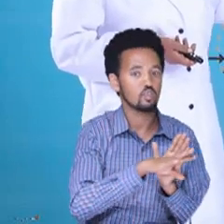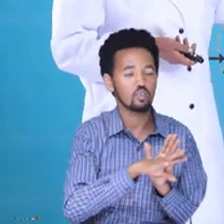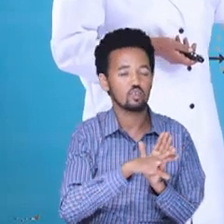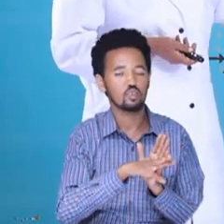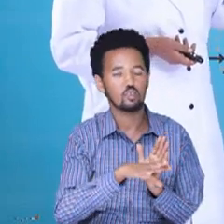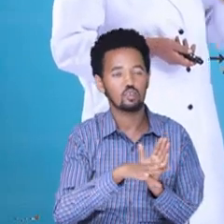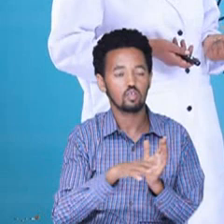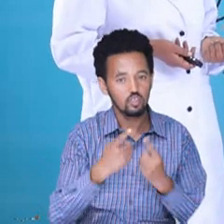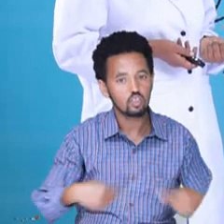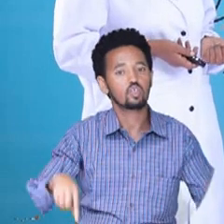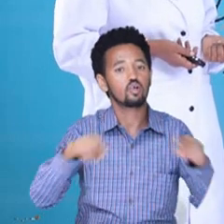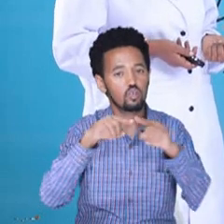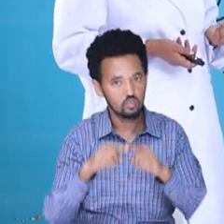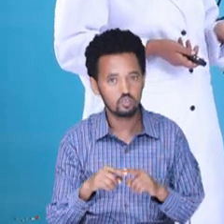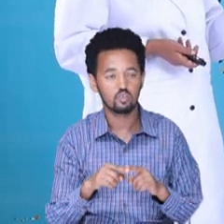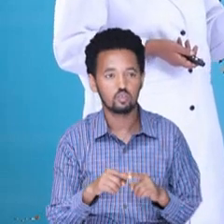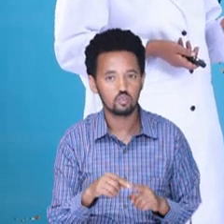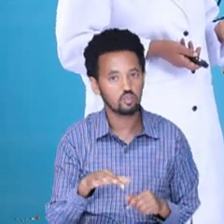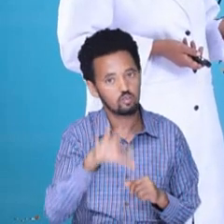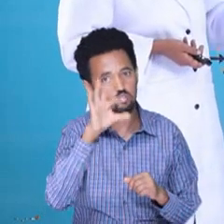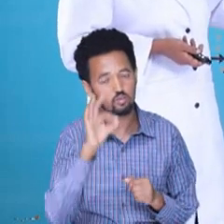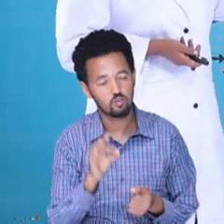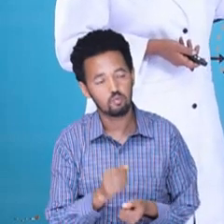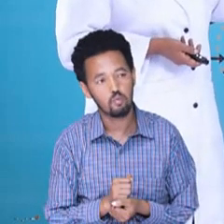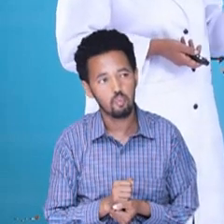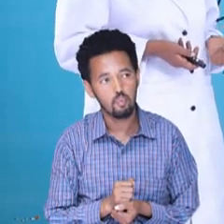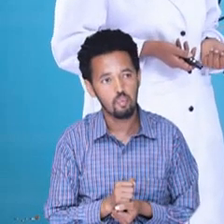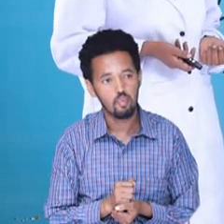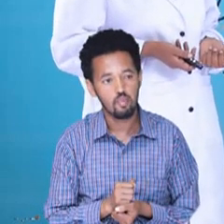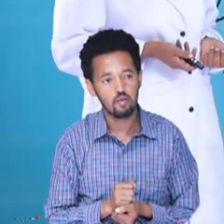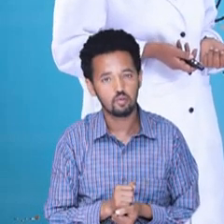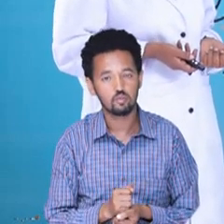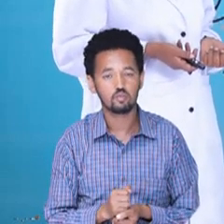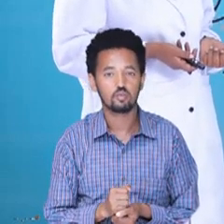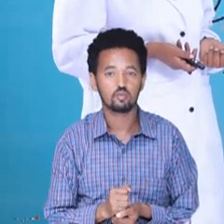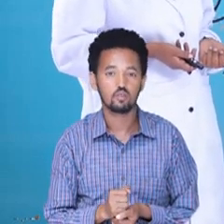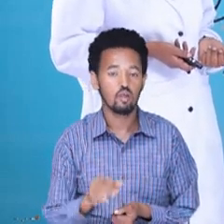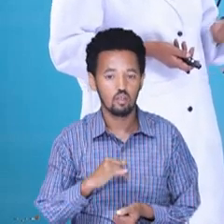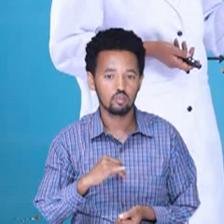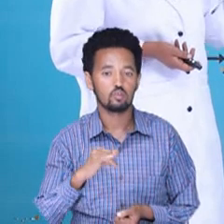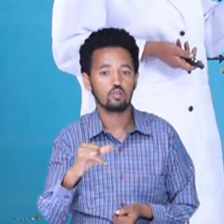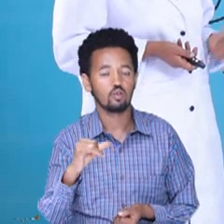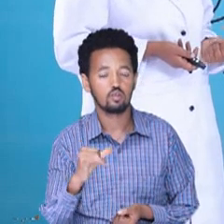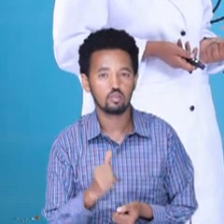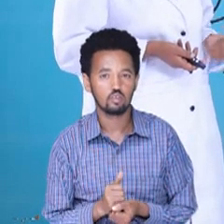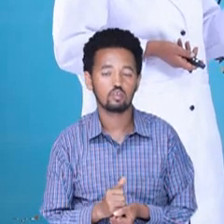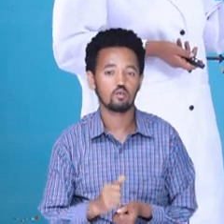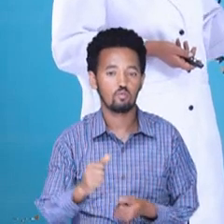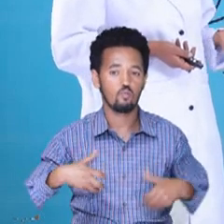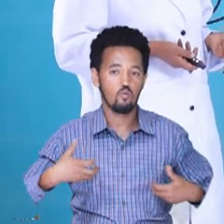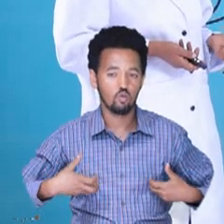region hosts different kind of tree climbing, known as arboreal animals like